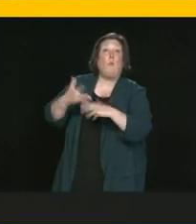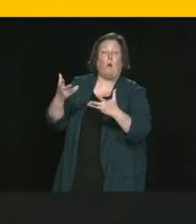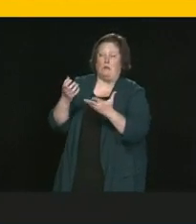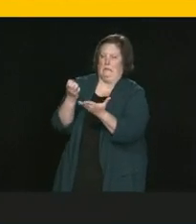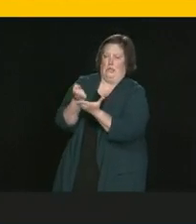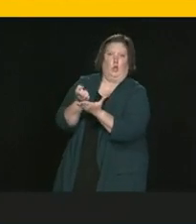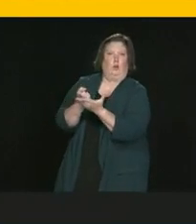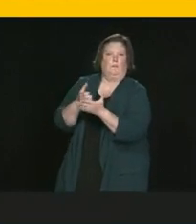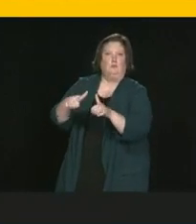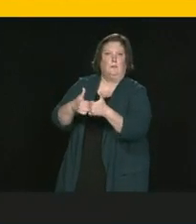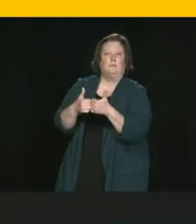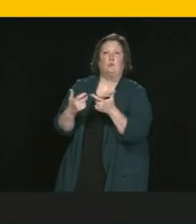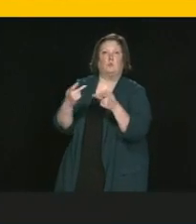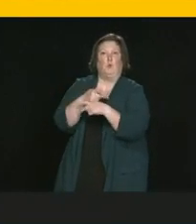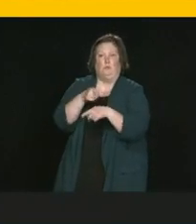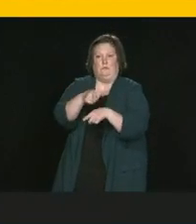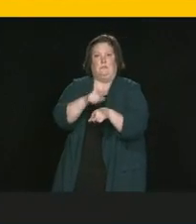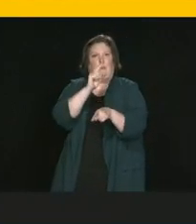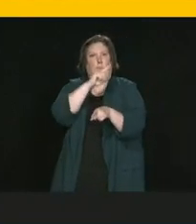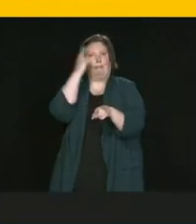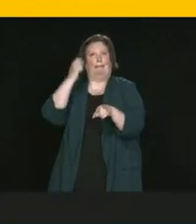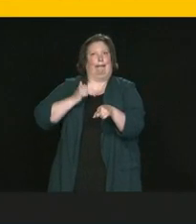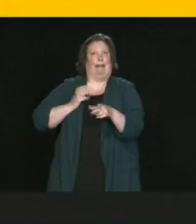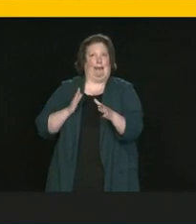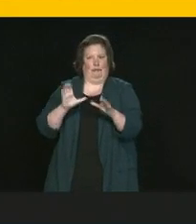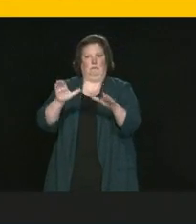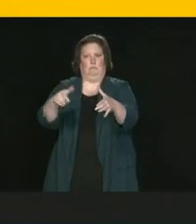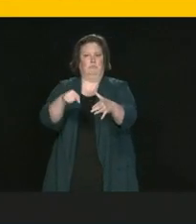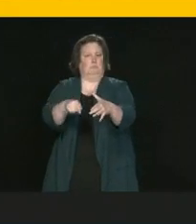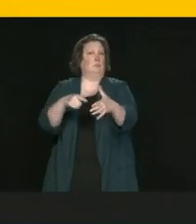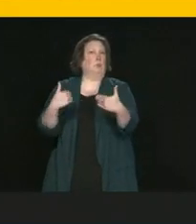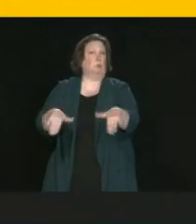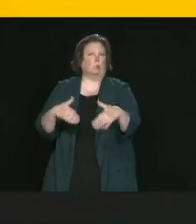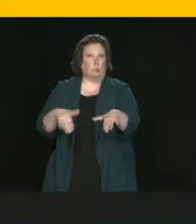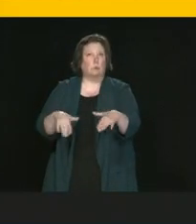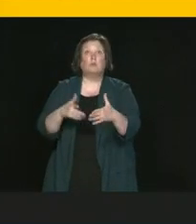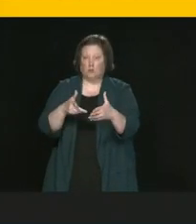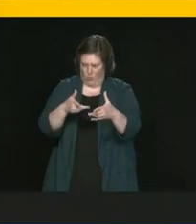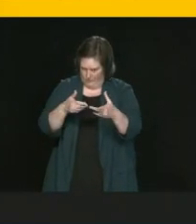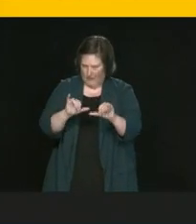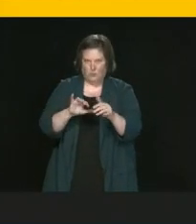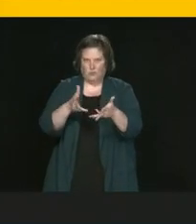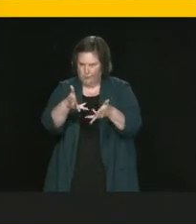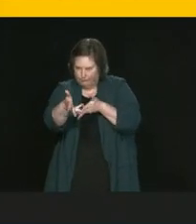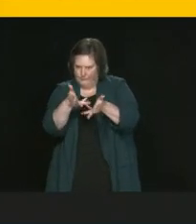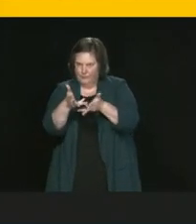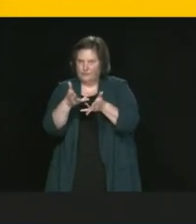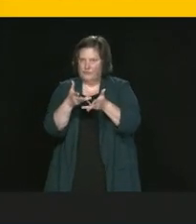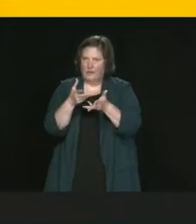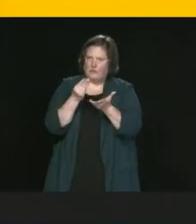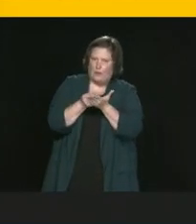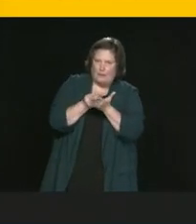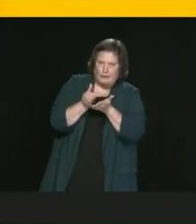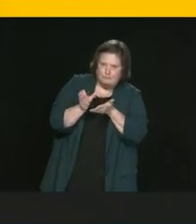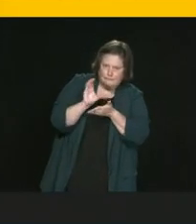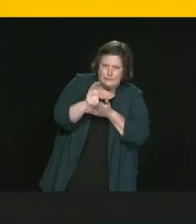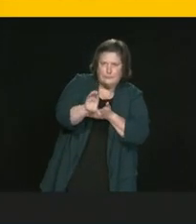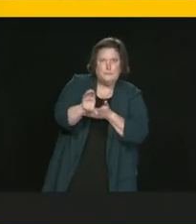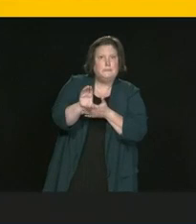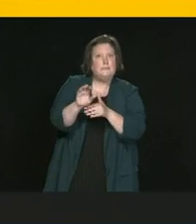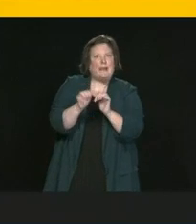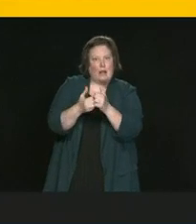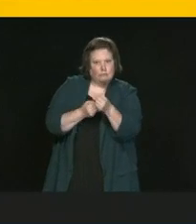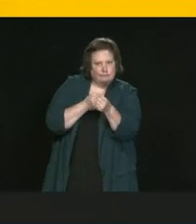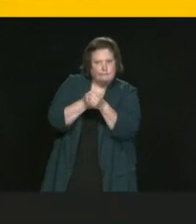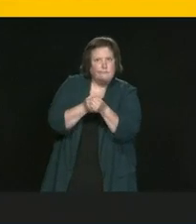facing Black Canadians, and we will continue to work with the community on economic measures, on investments and